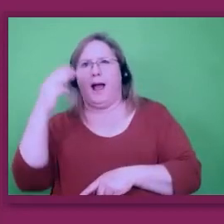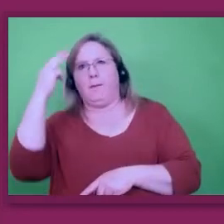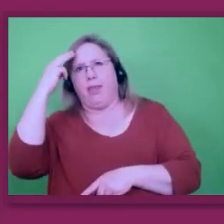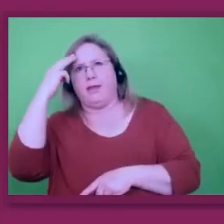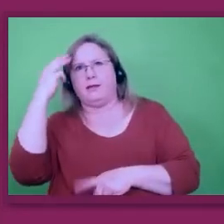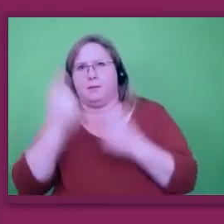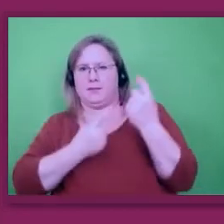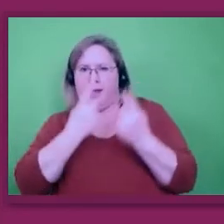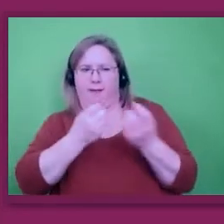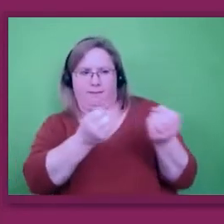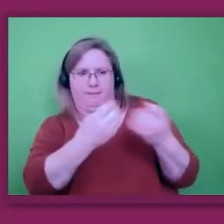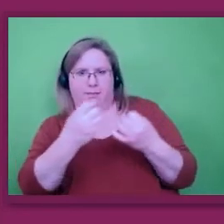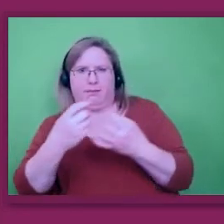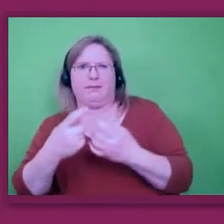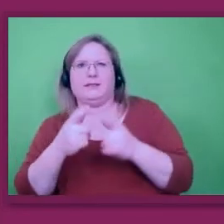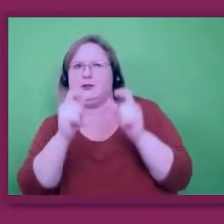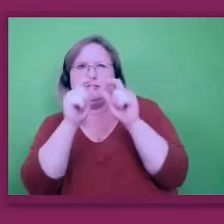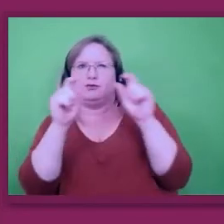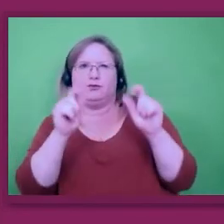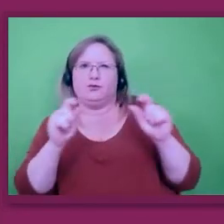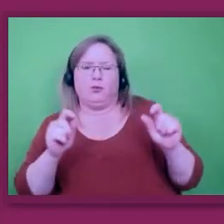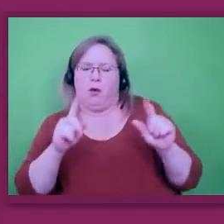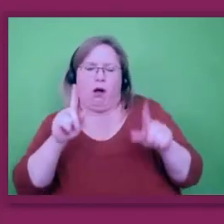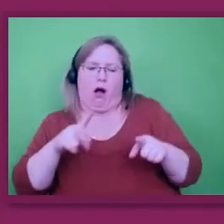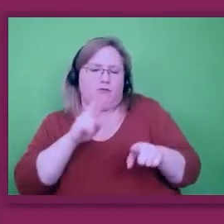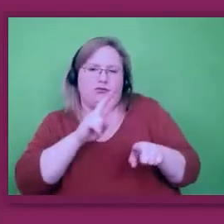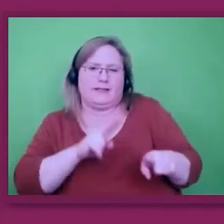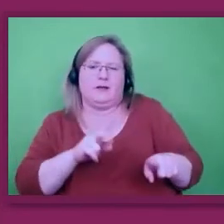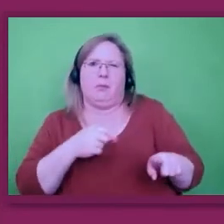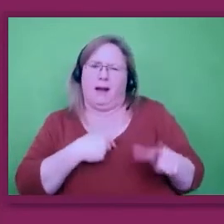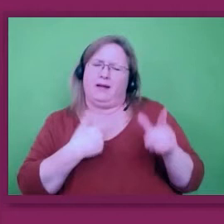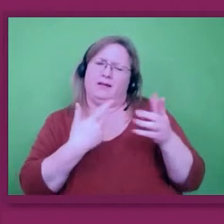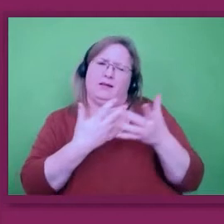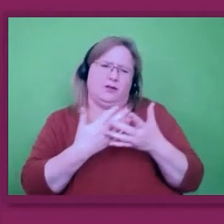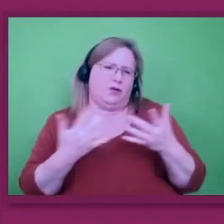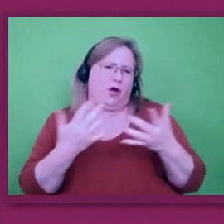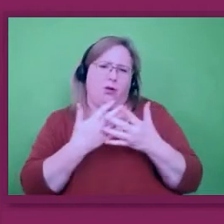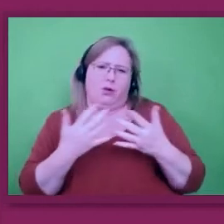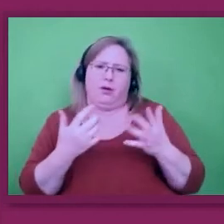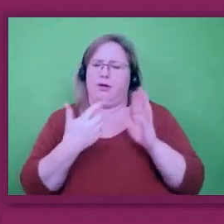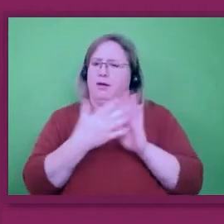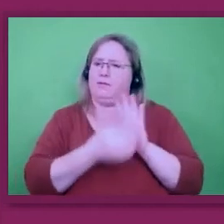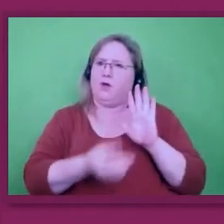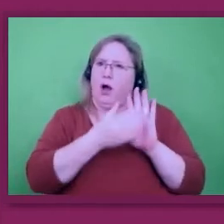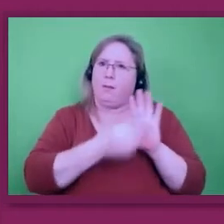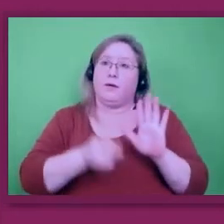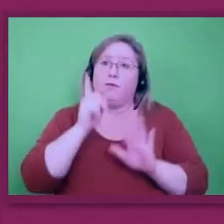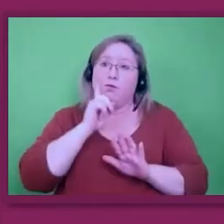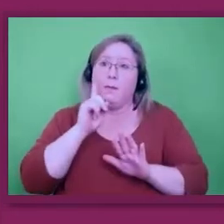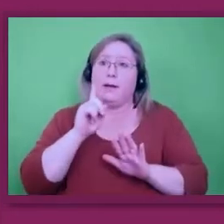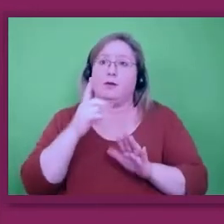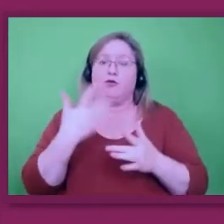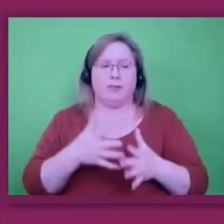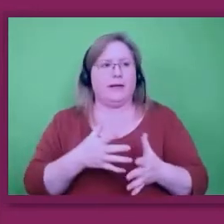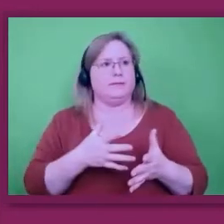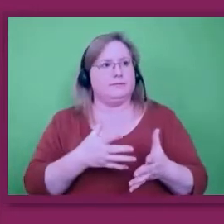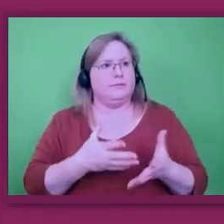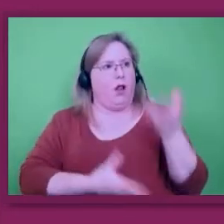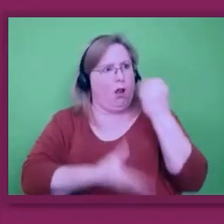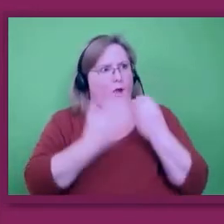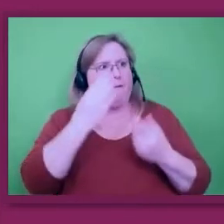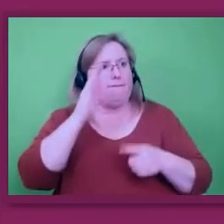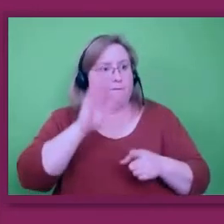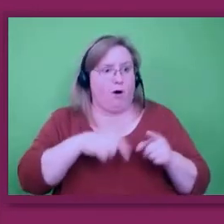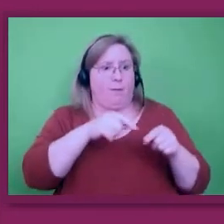but basically there are so many examples of women who have taken the steps from our campaign or have taken